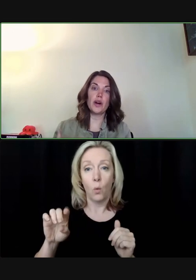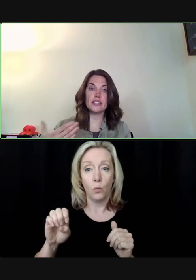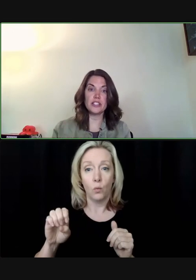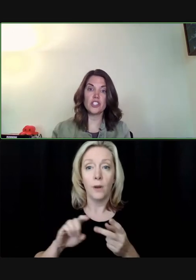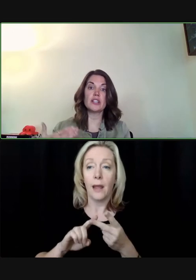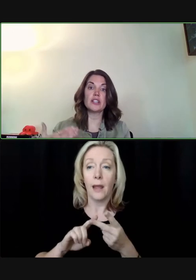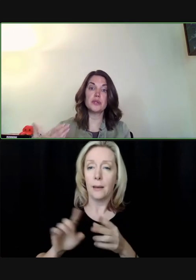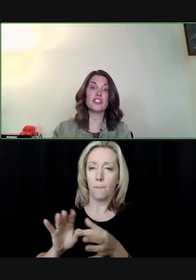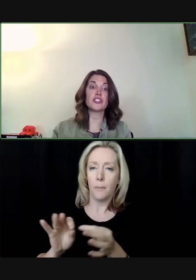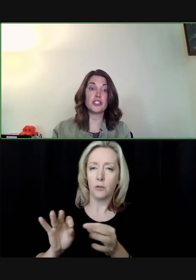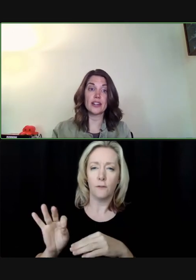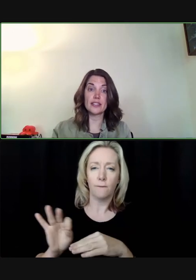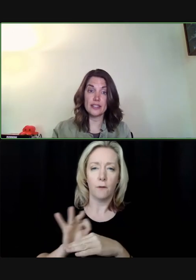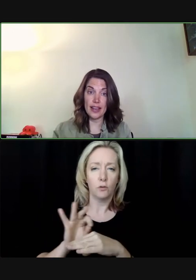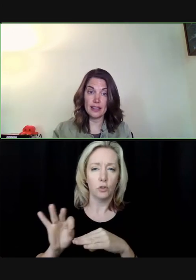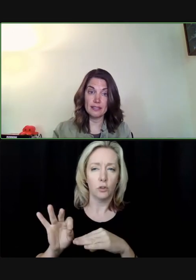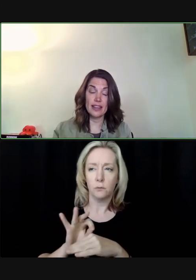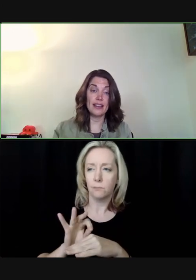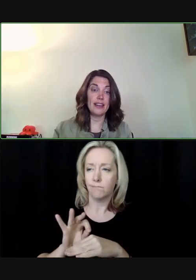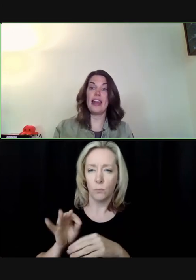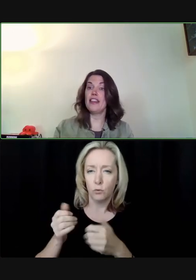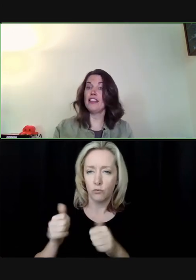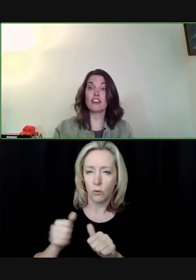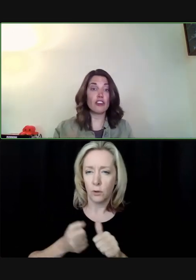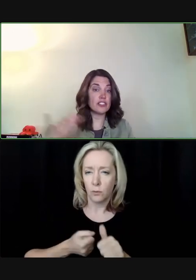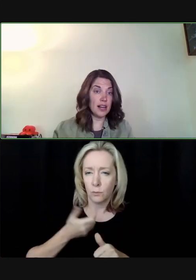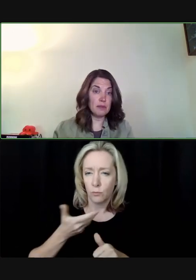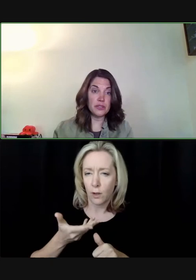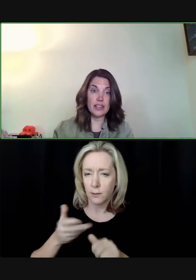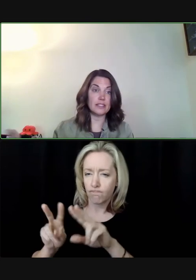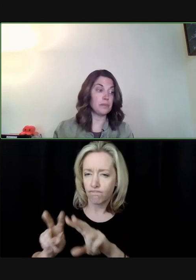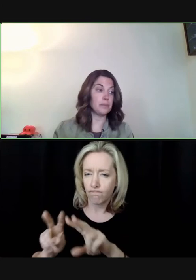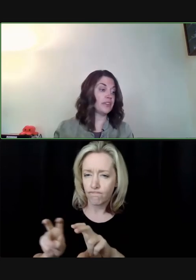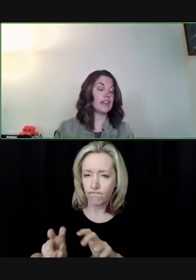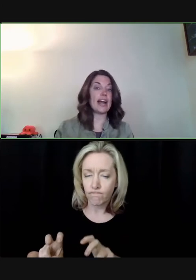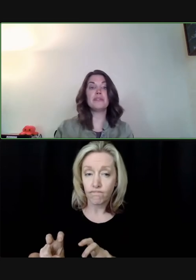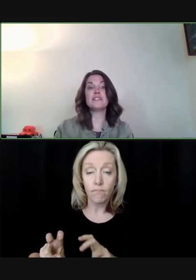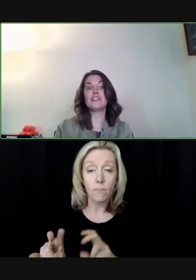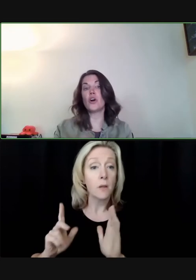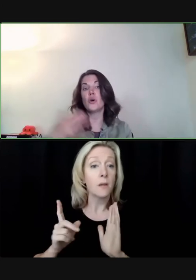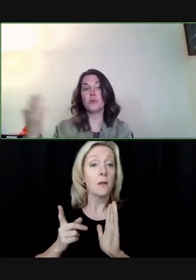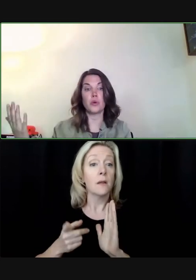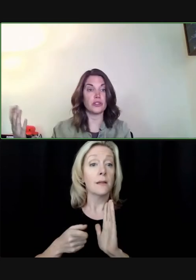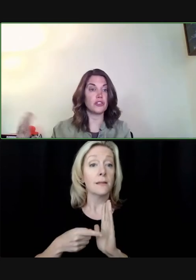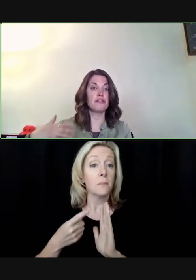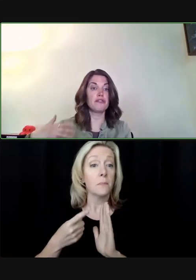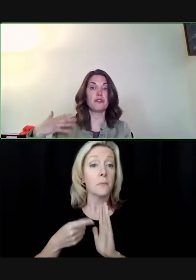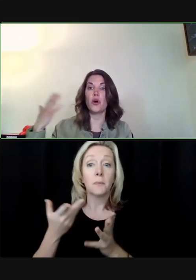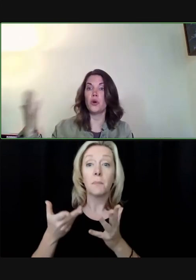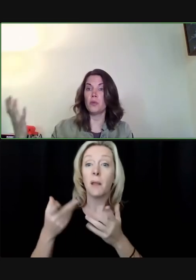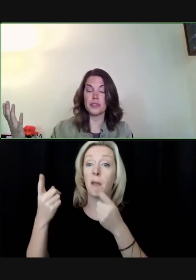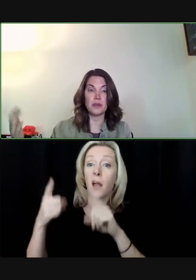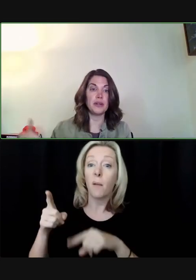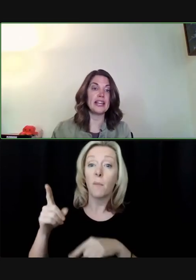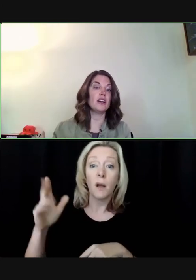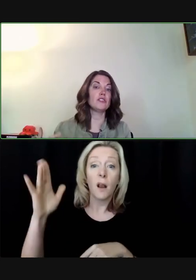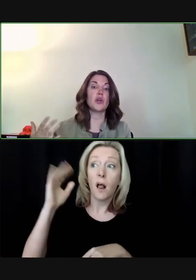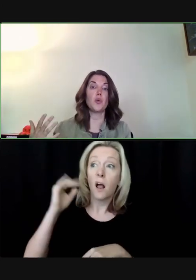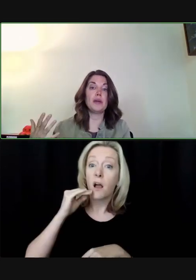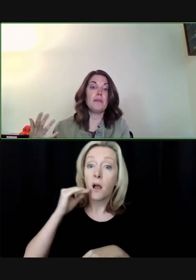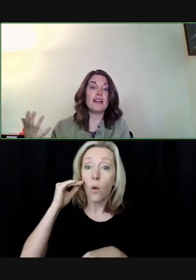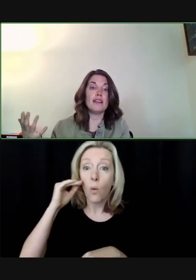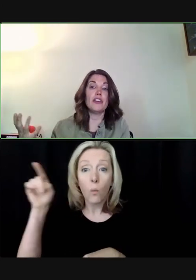message. What is this child potentially trying to say? And there are times that it's something that happened at home or started from home or with